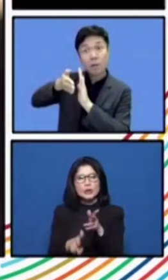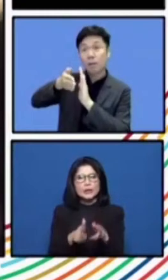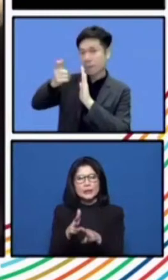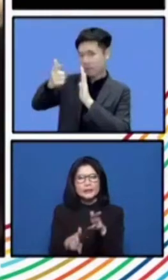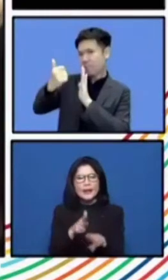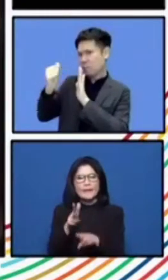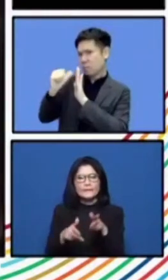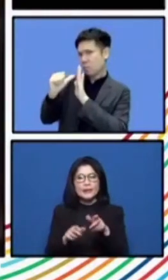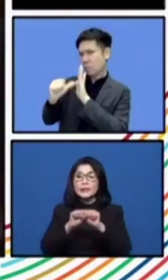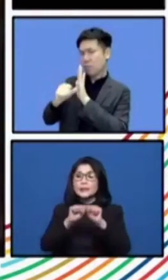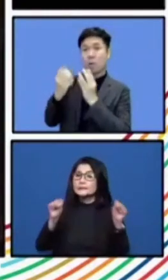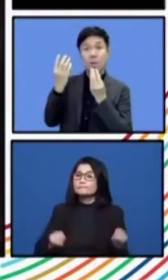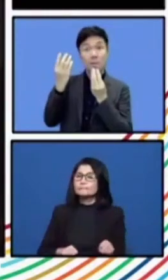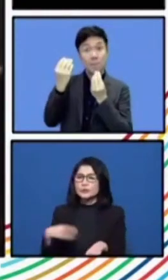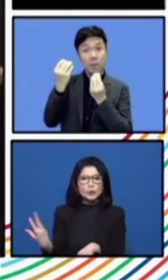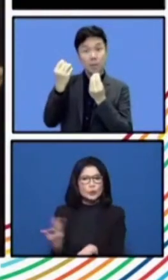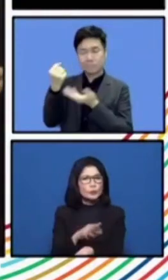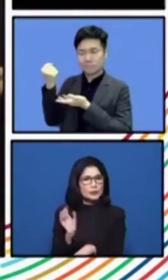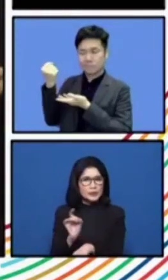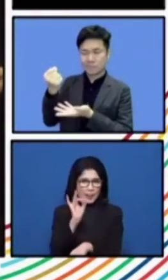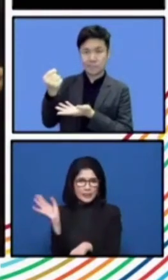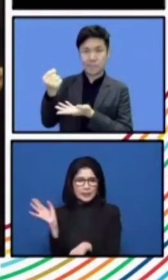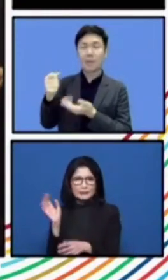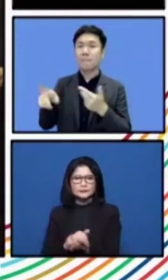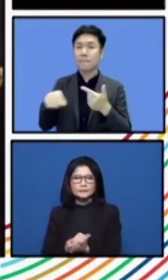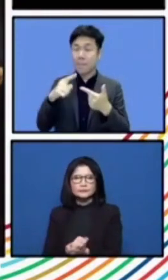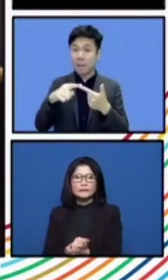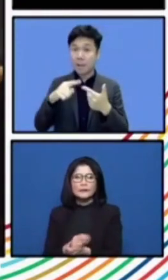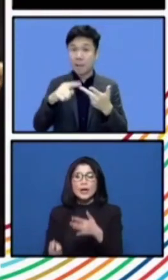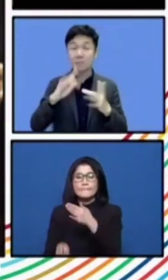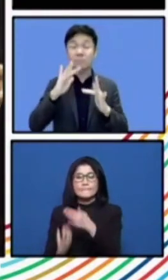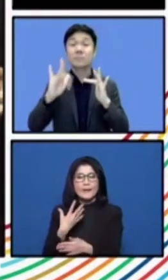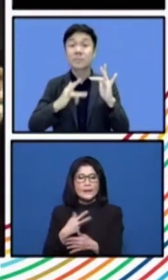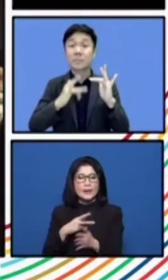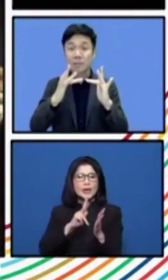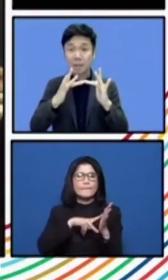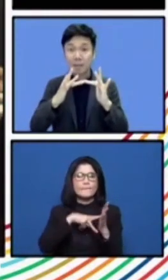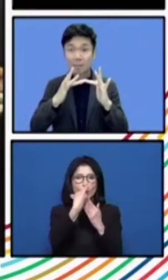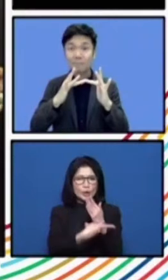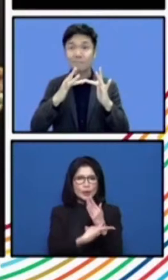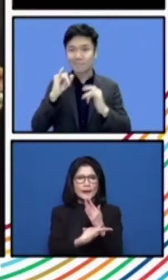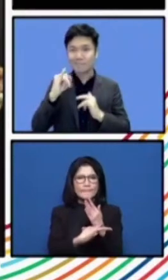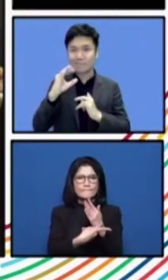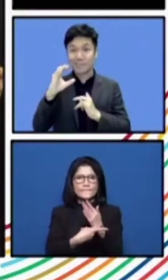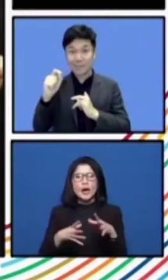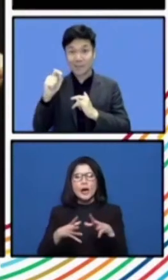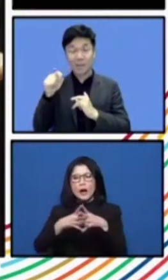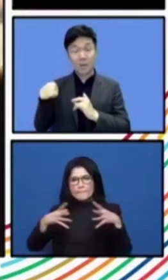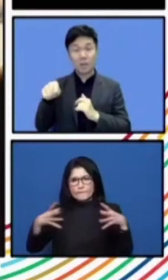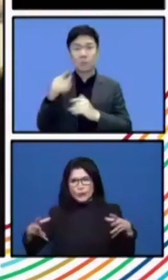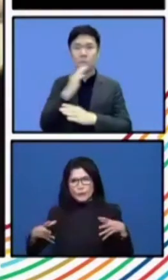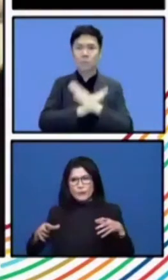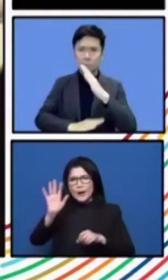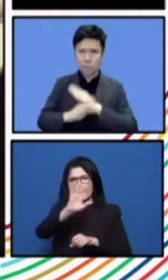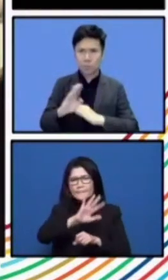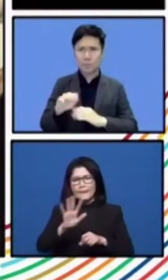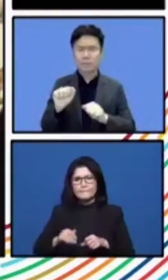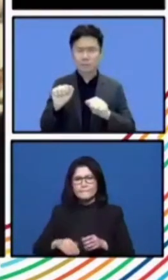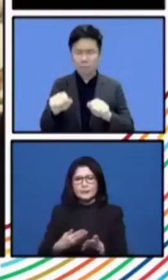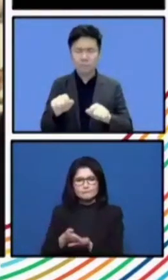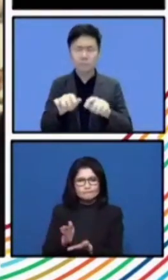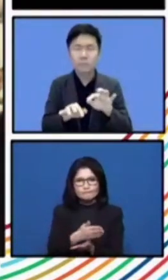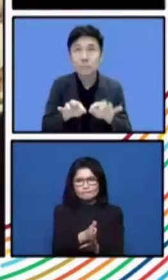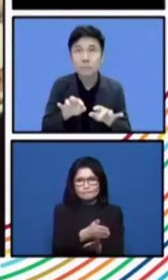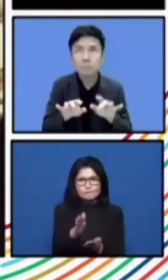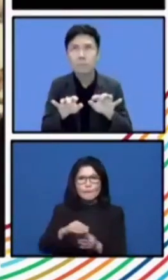develop a robust Broadband affordability program that will help people with disabilities access critical services as part